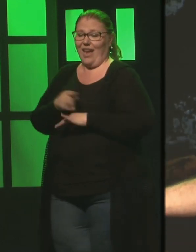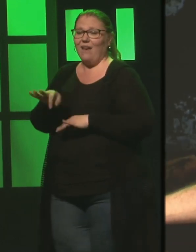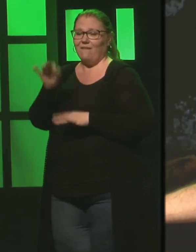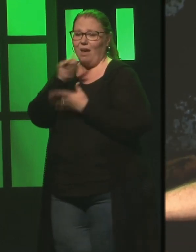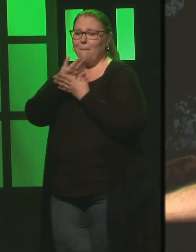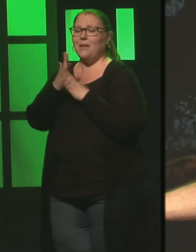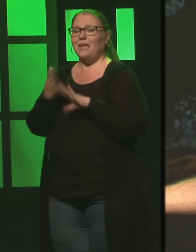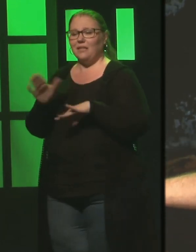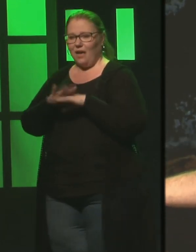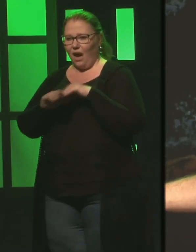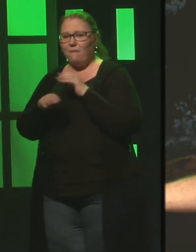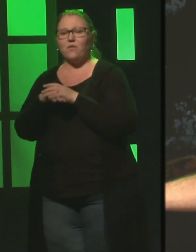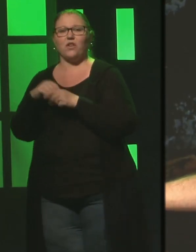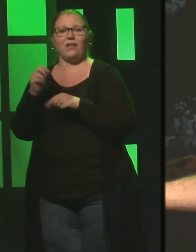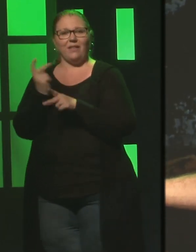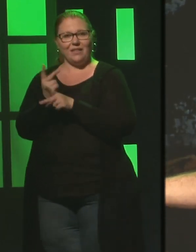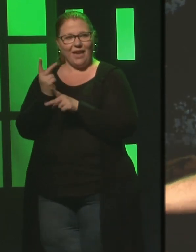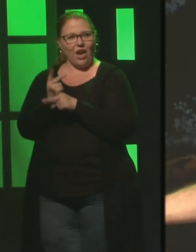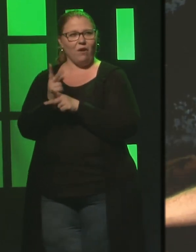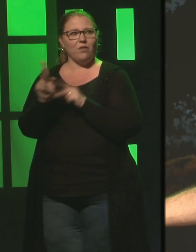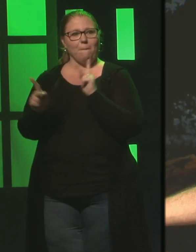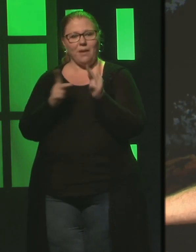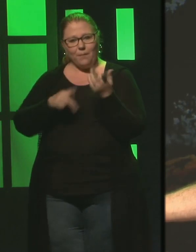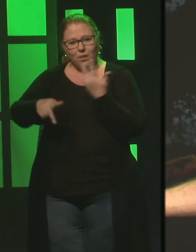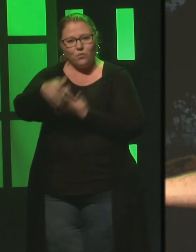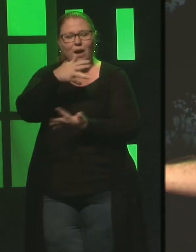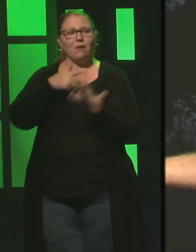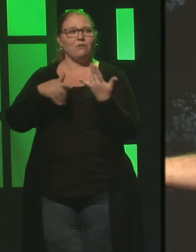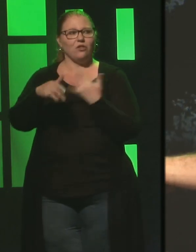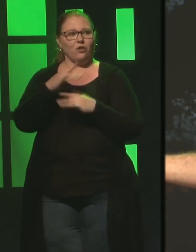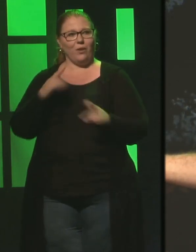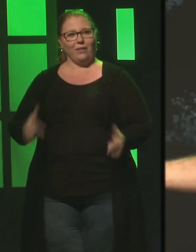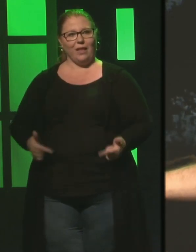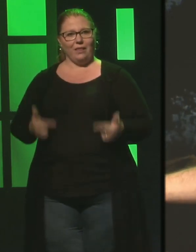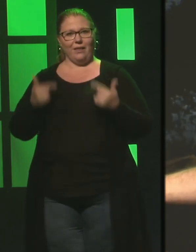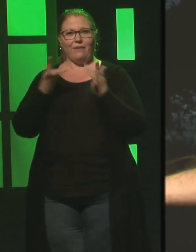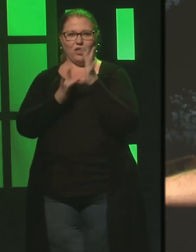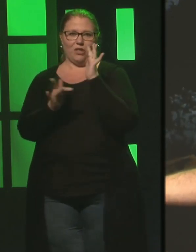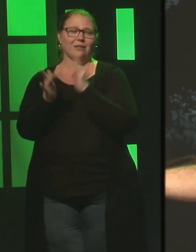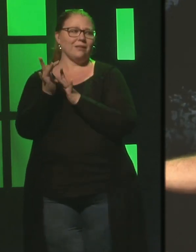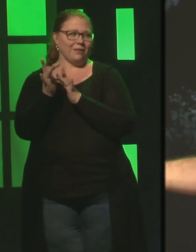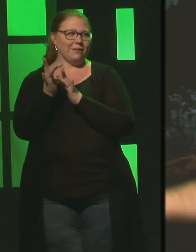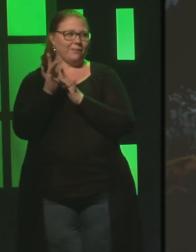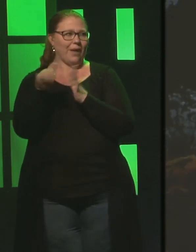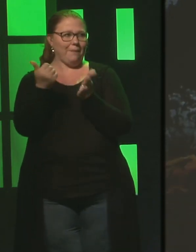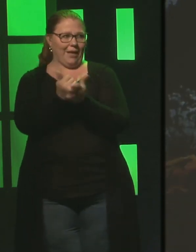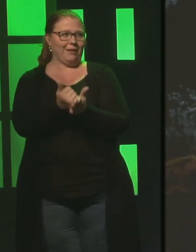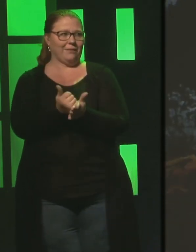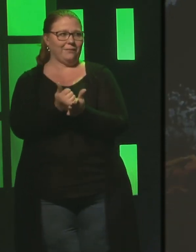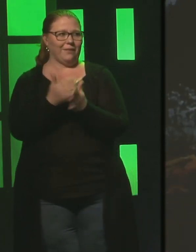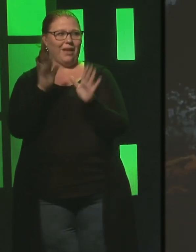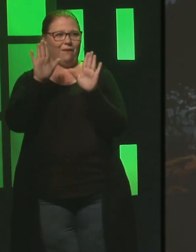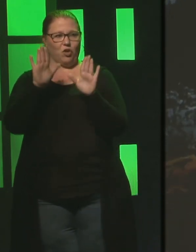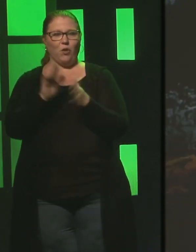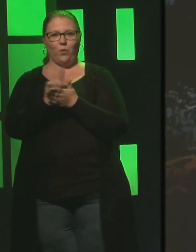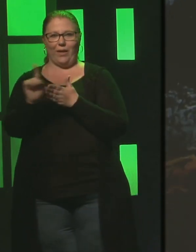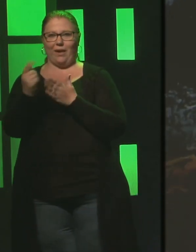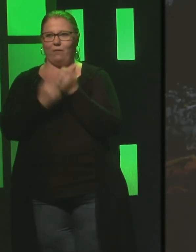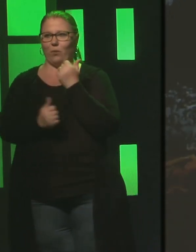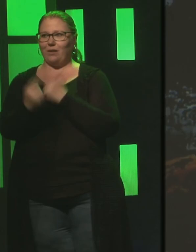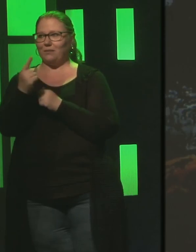and comfort in the care of those around you and in the living Jesus. Amen. Have a great week, everyone.